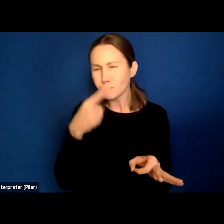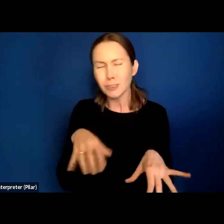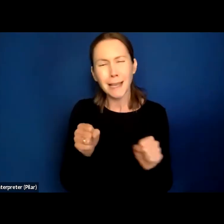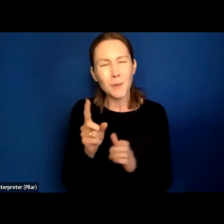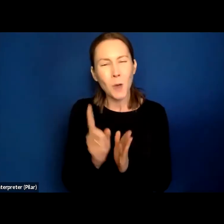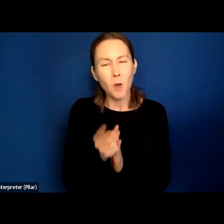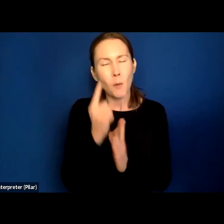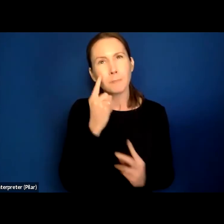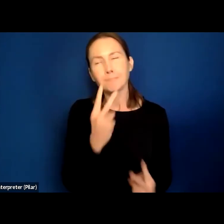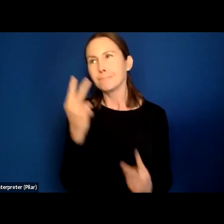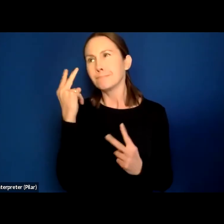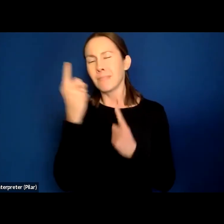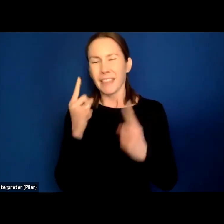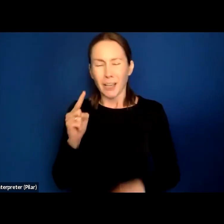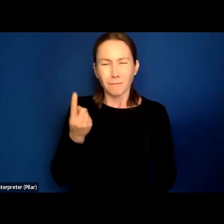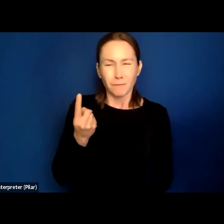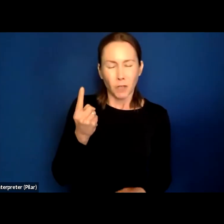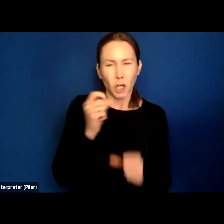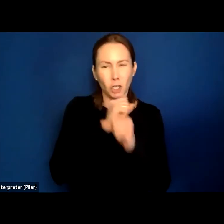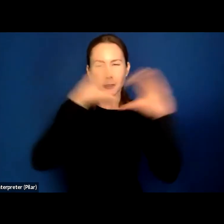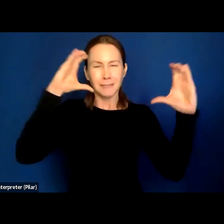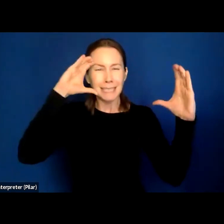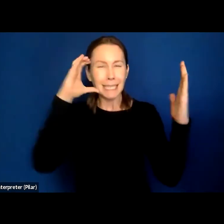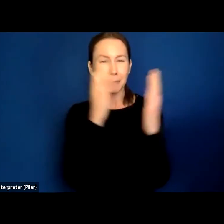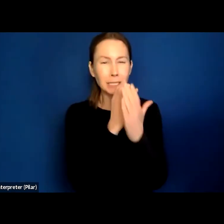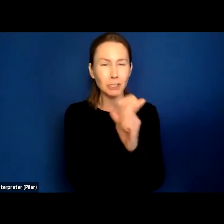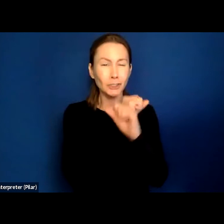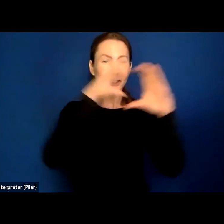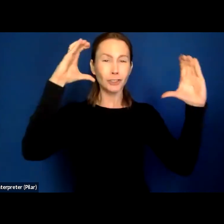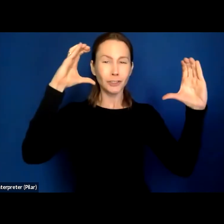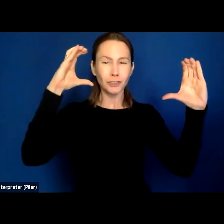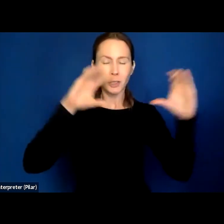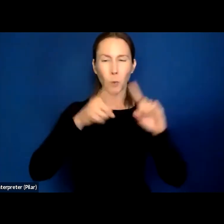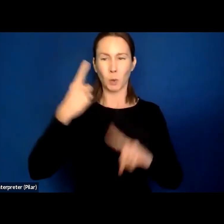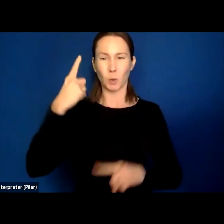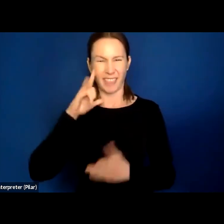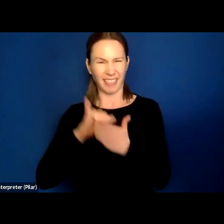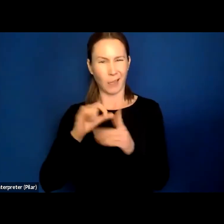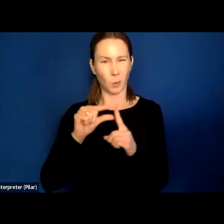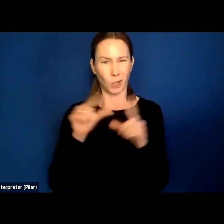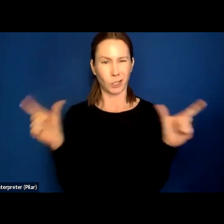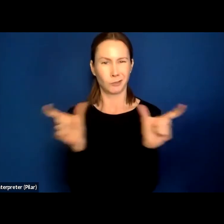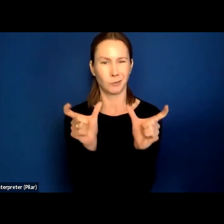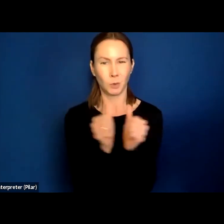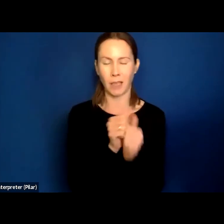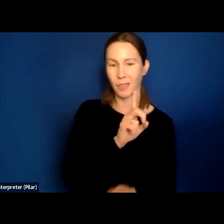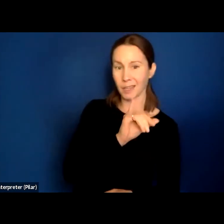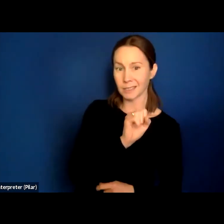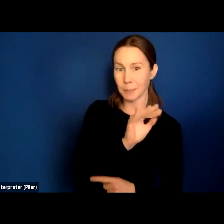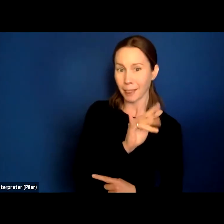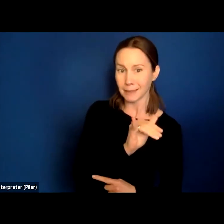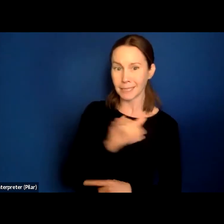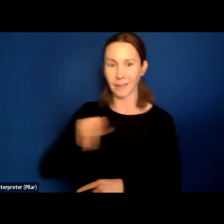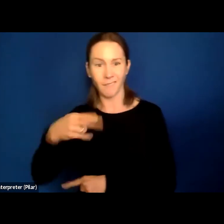reflect on the first images that come into your head when you put the words disability and philanthropy